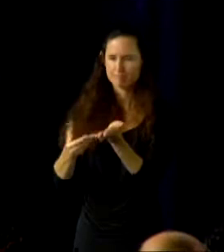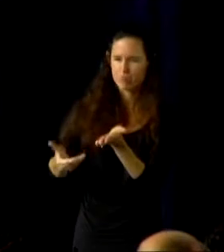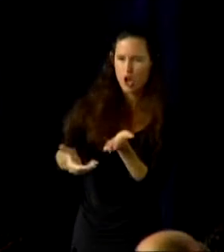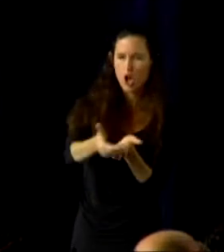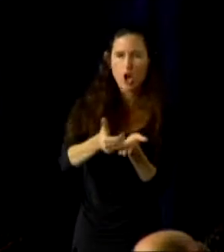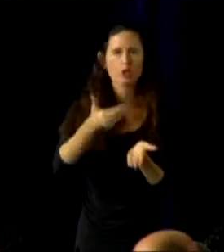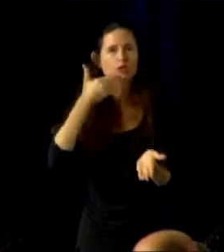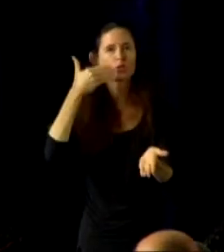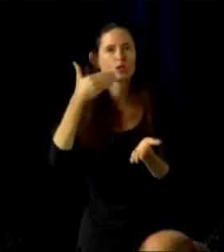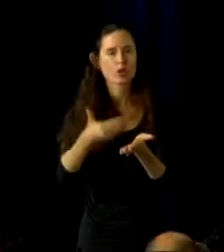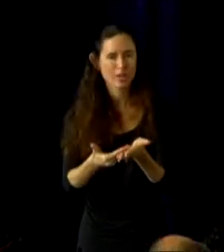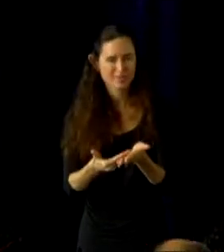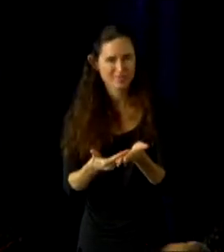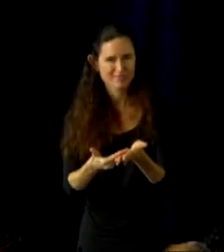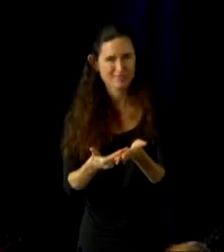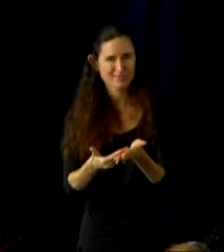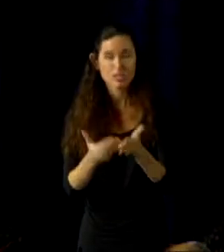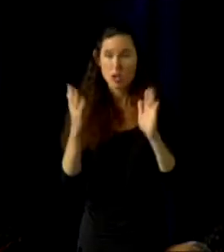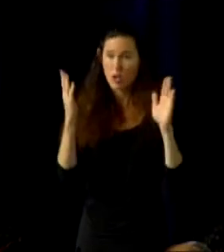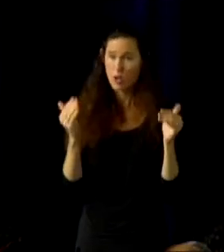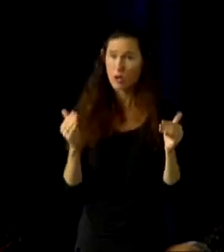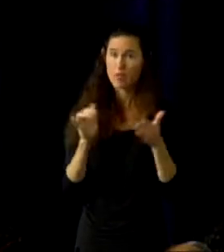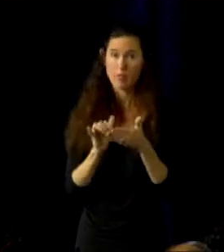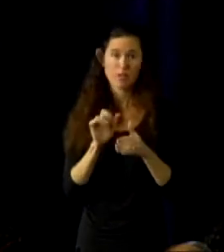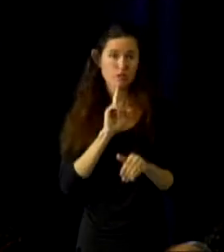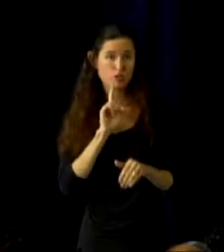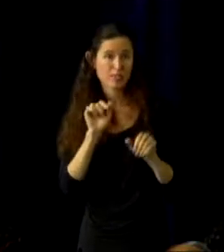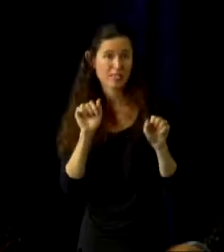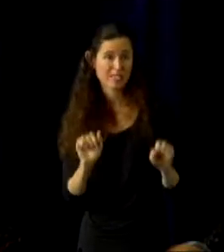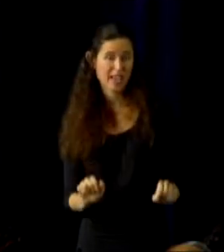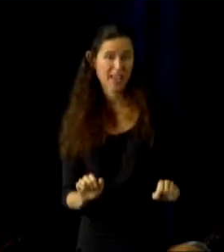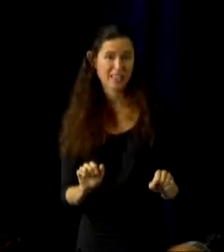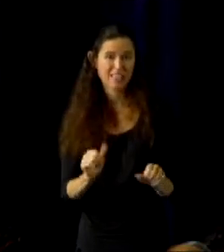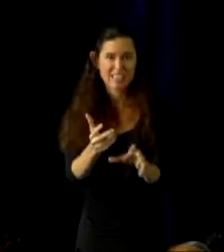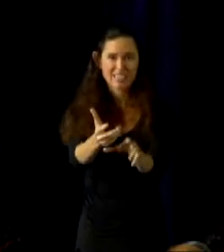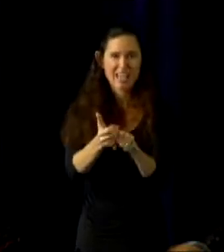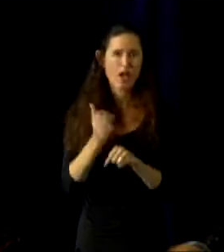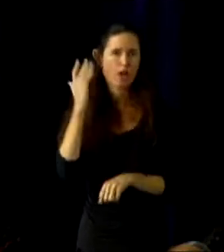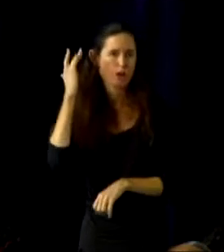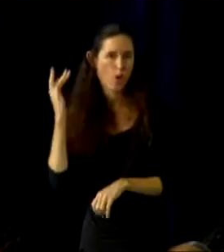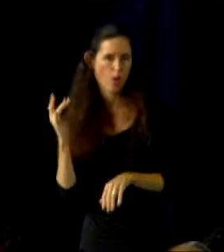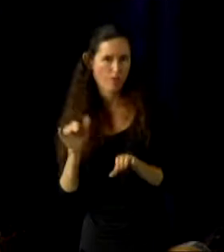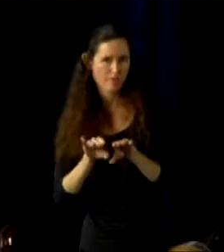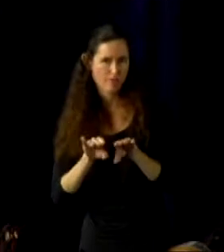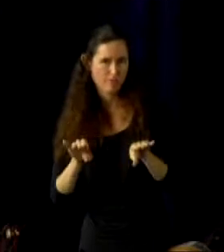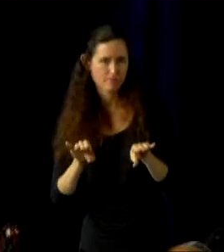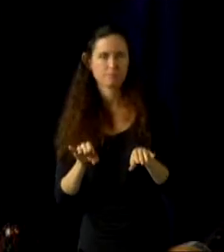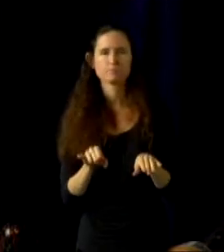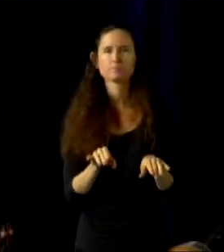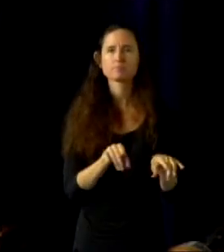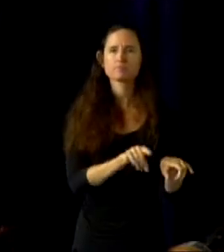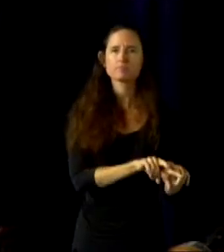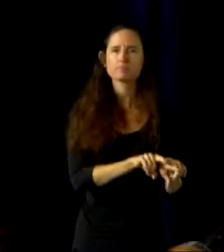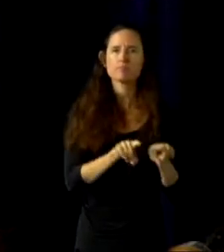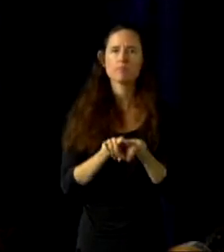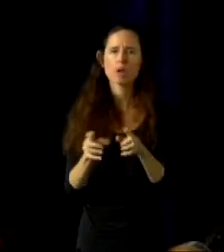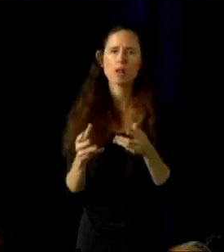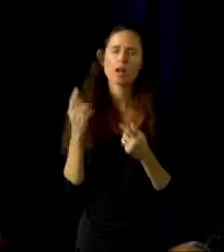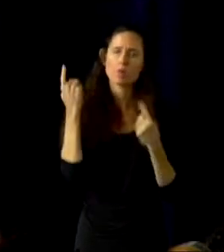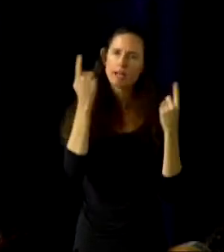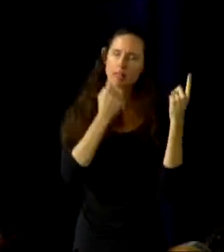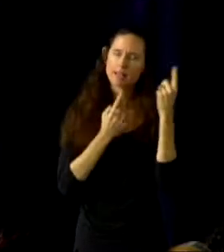wage. So this year, I hope, is a year that we truly can go for gold. Well, the other thing I want to think about here is